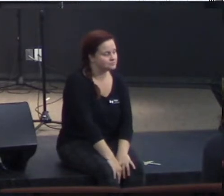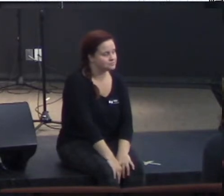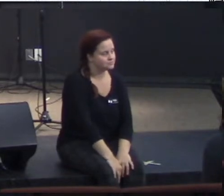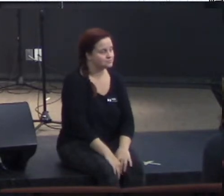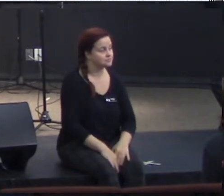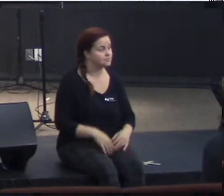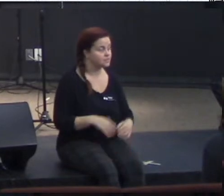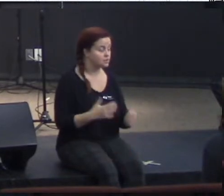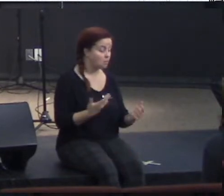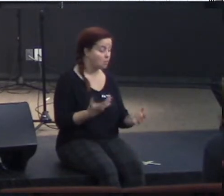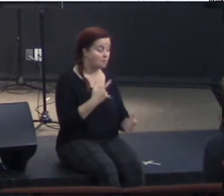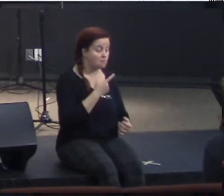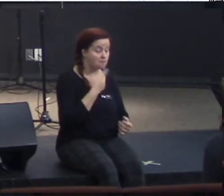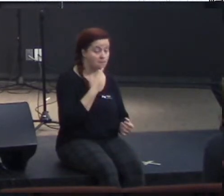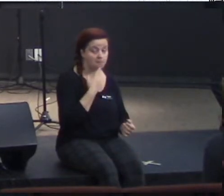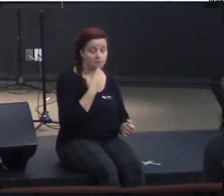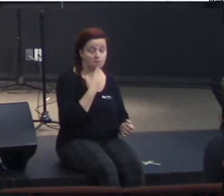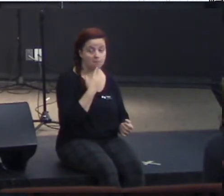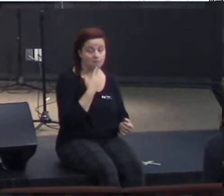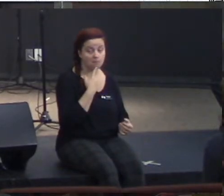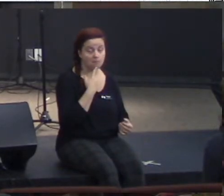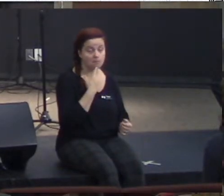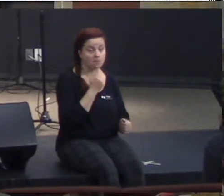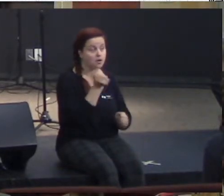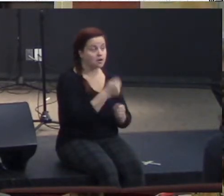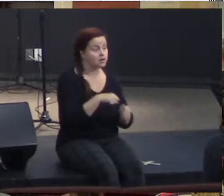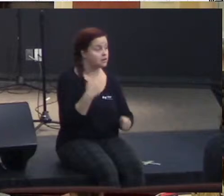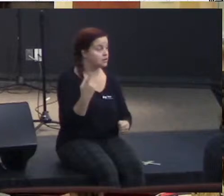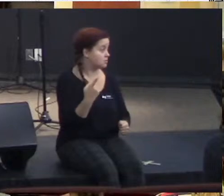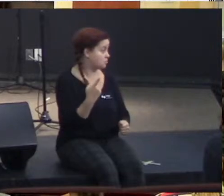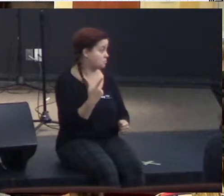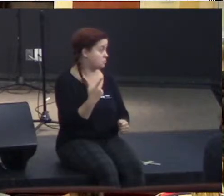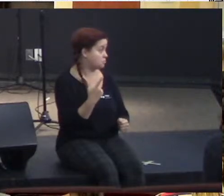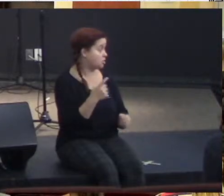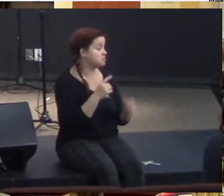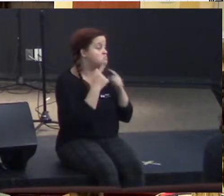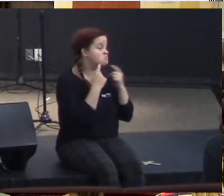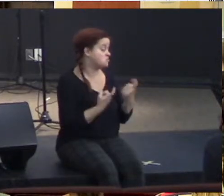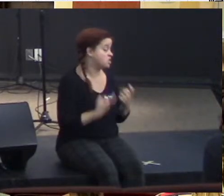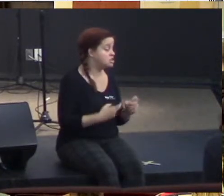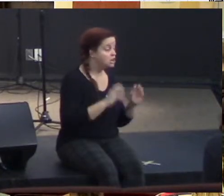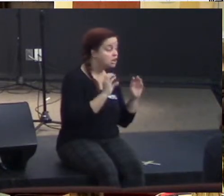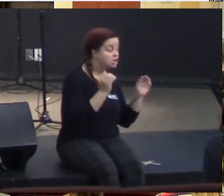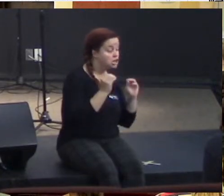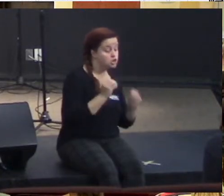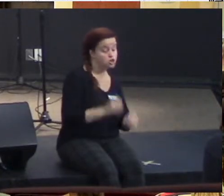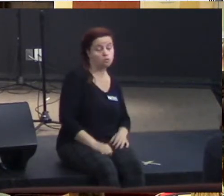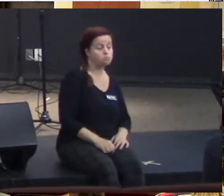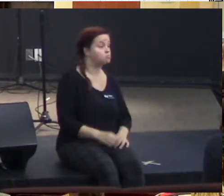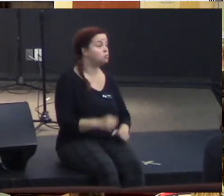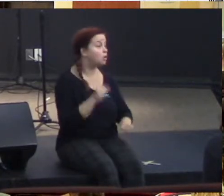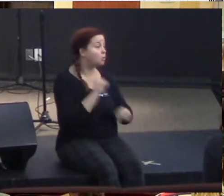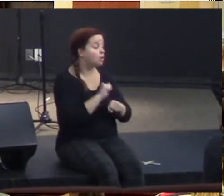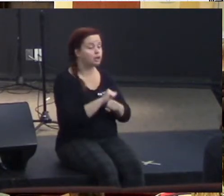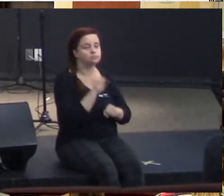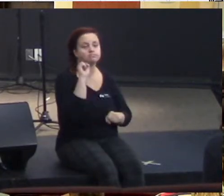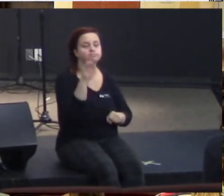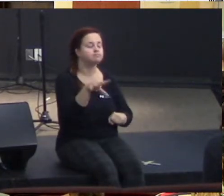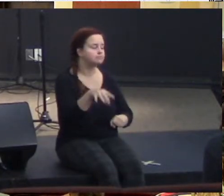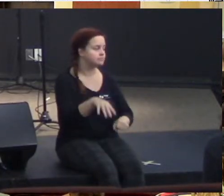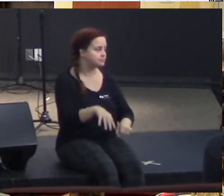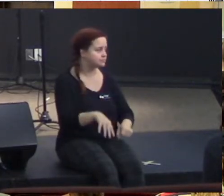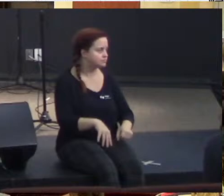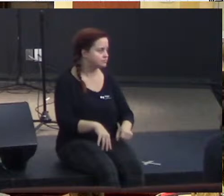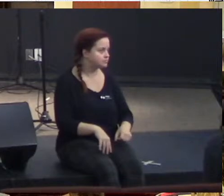So he says, anyone who is without sin may cast the first stone. If there was ever a moment where I was